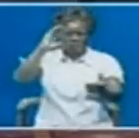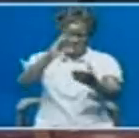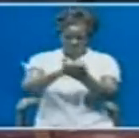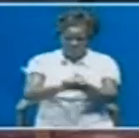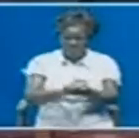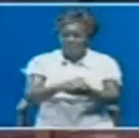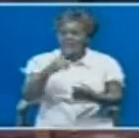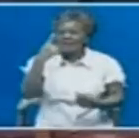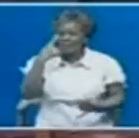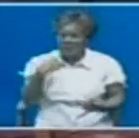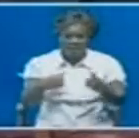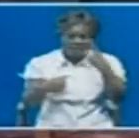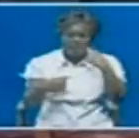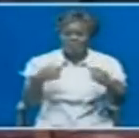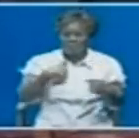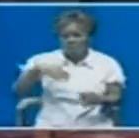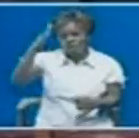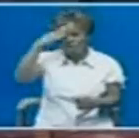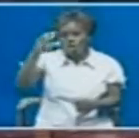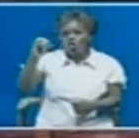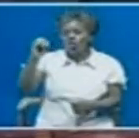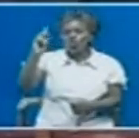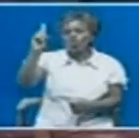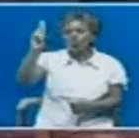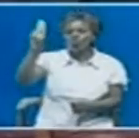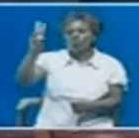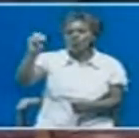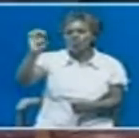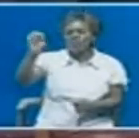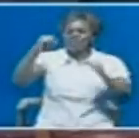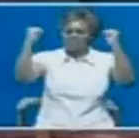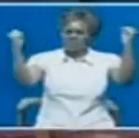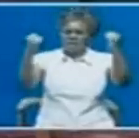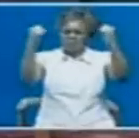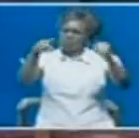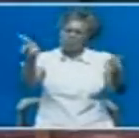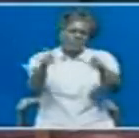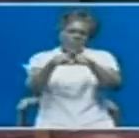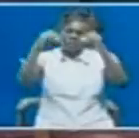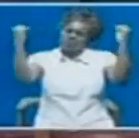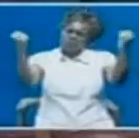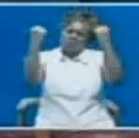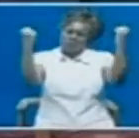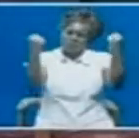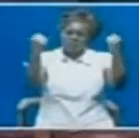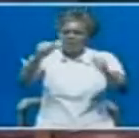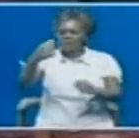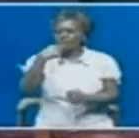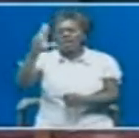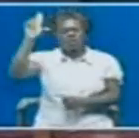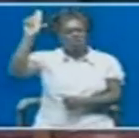my eyes. I always viewed Maurice as my hero. To me, you are still a hero, Maurice. Pini Owacha says,